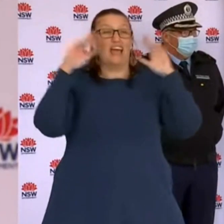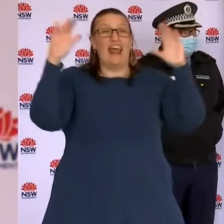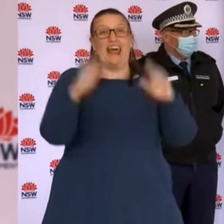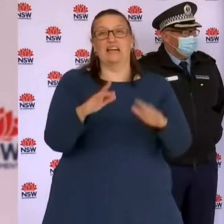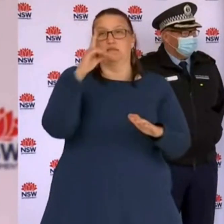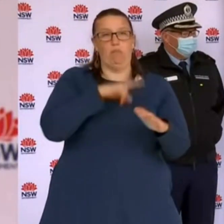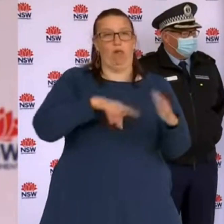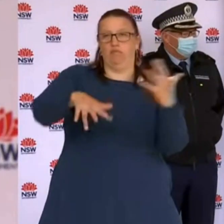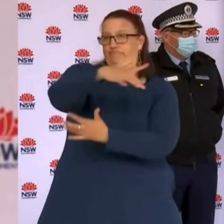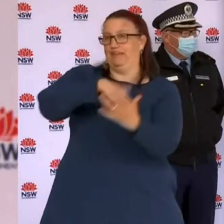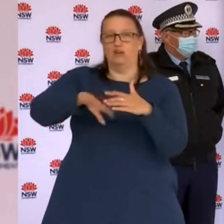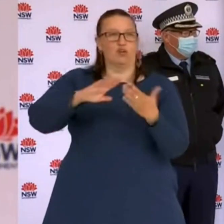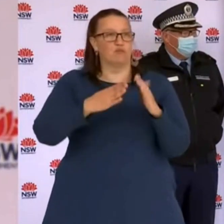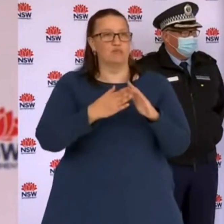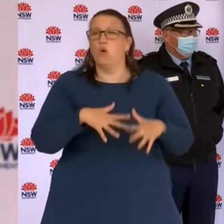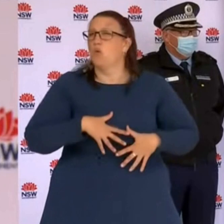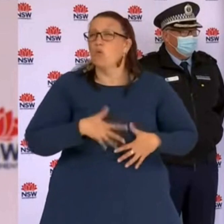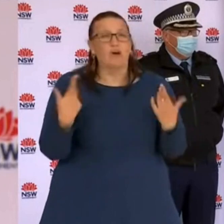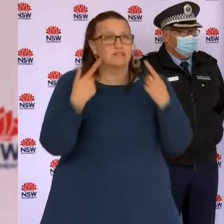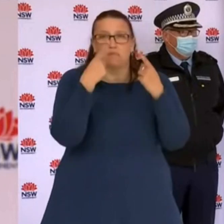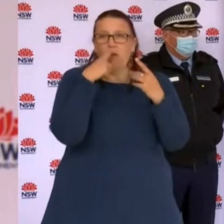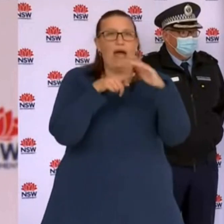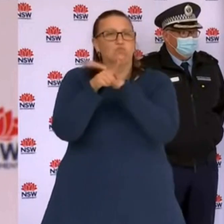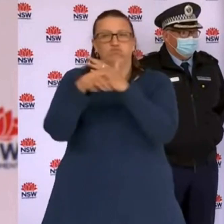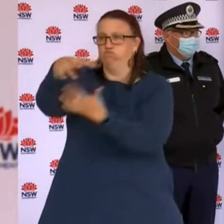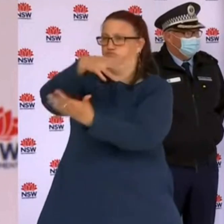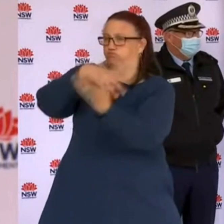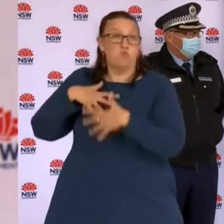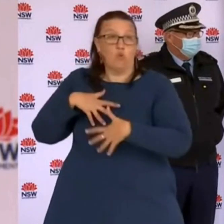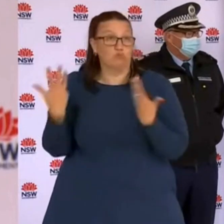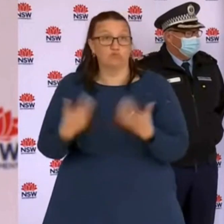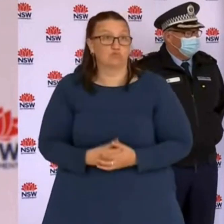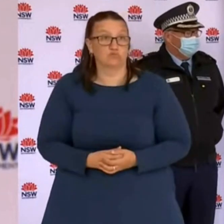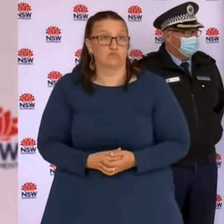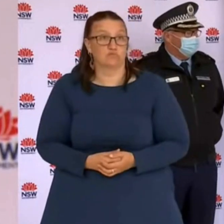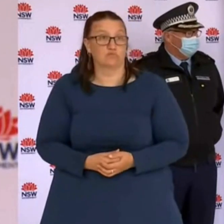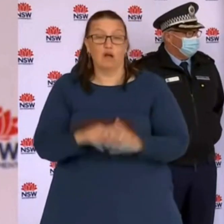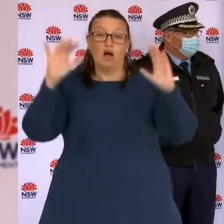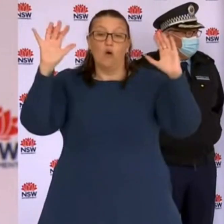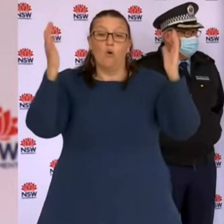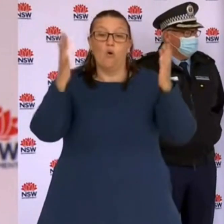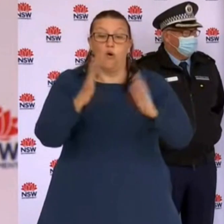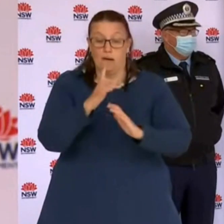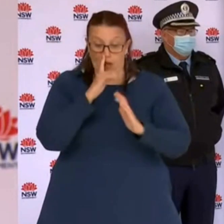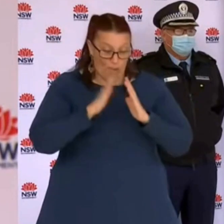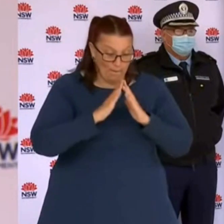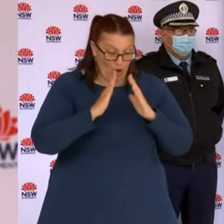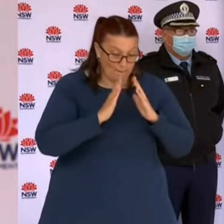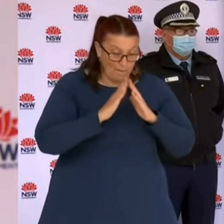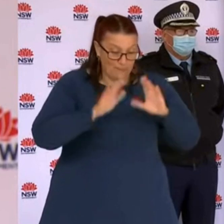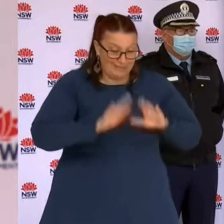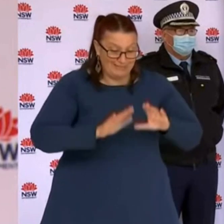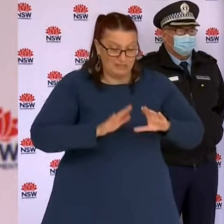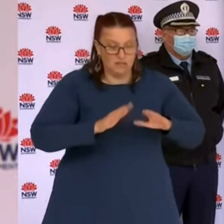next 10 days in any indoor settings, I would be very happy, because that's the way we get a handle on this virus for the